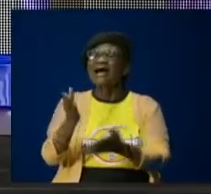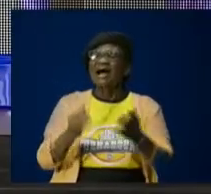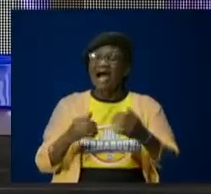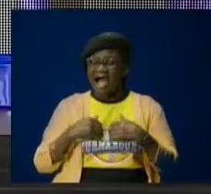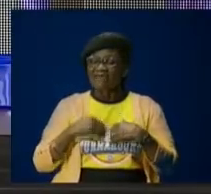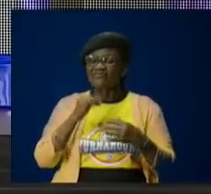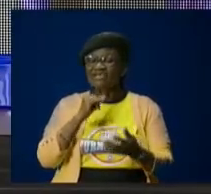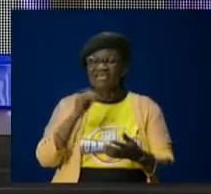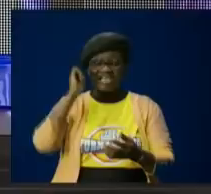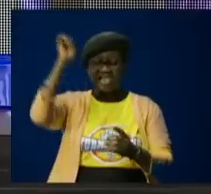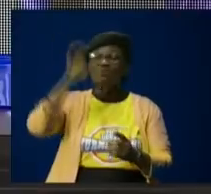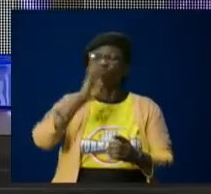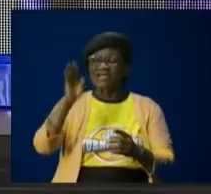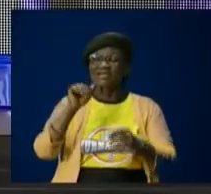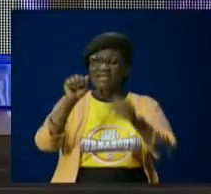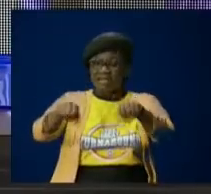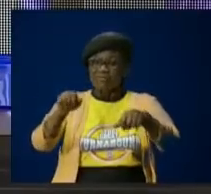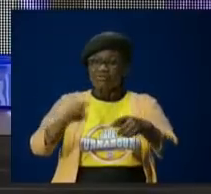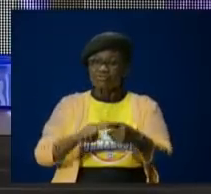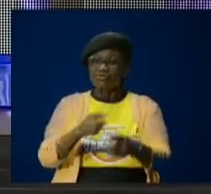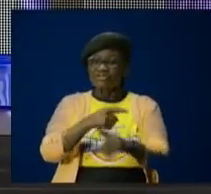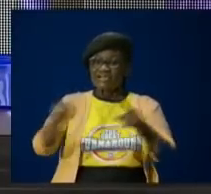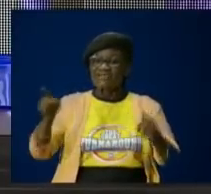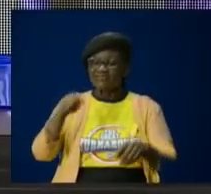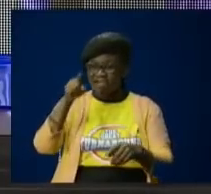you from the lions?